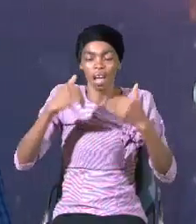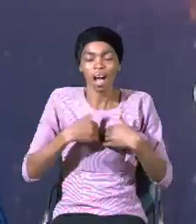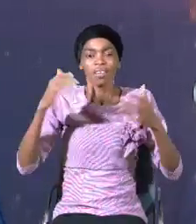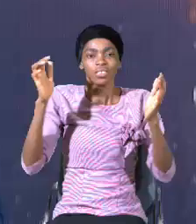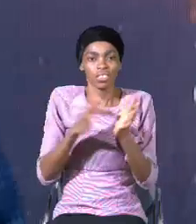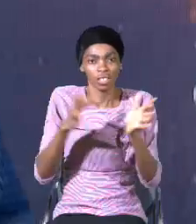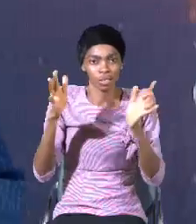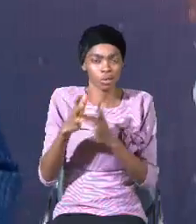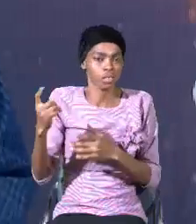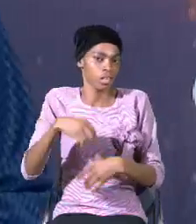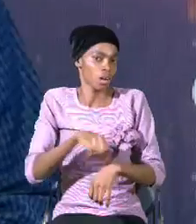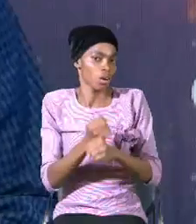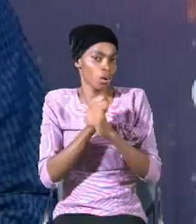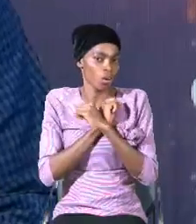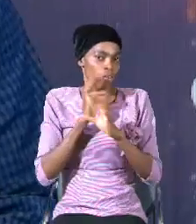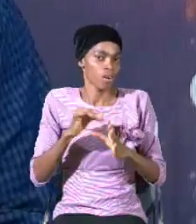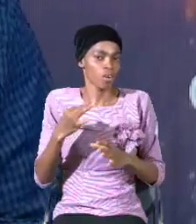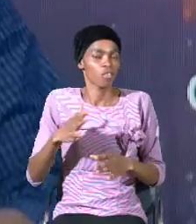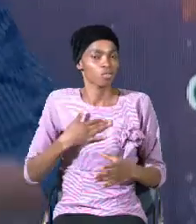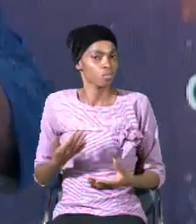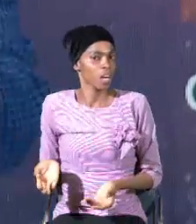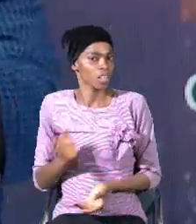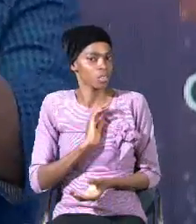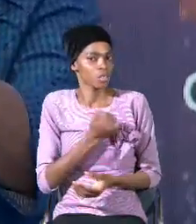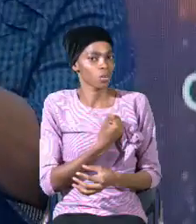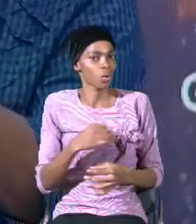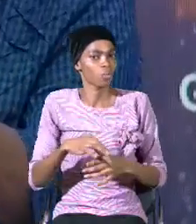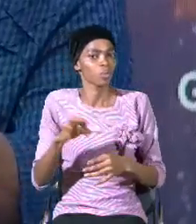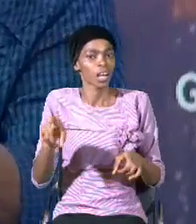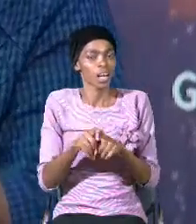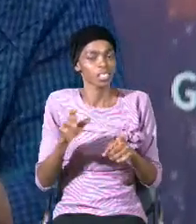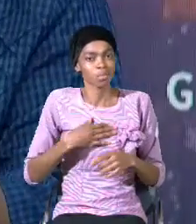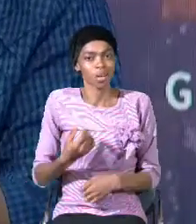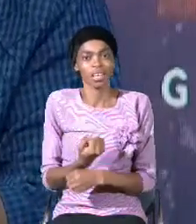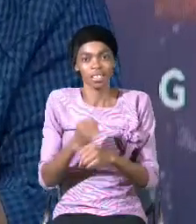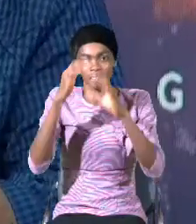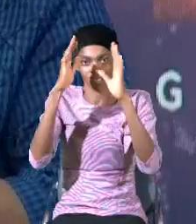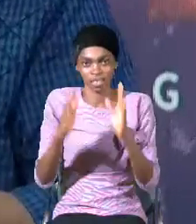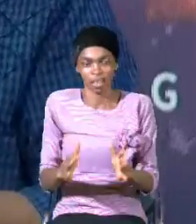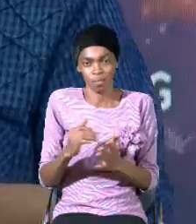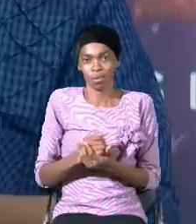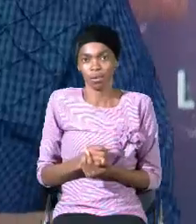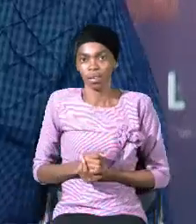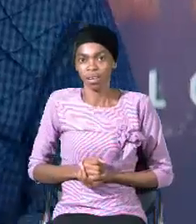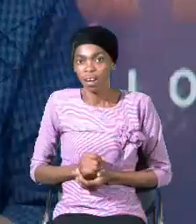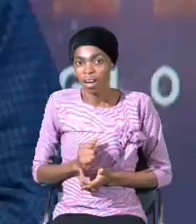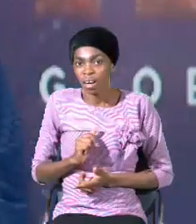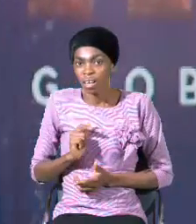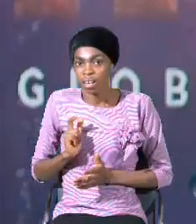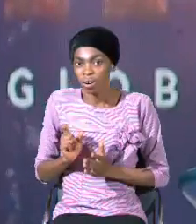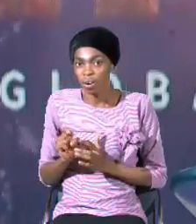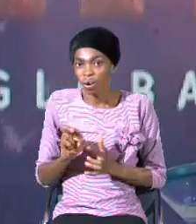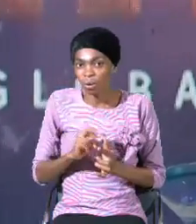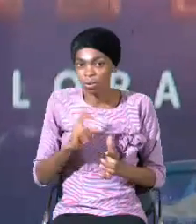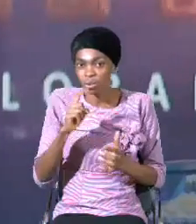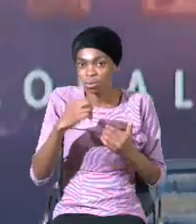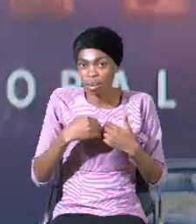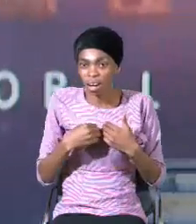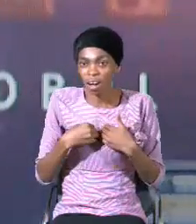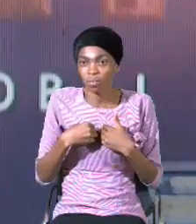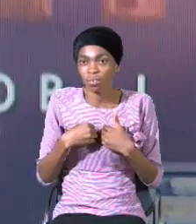of my soul, as my savior, lest you have stature without a